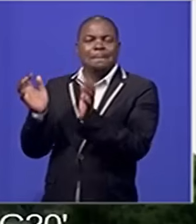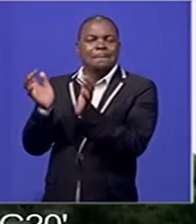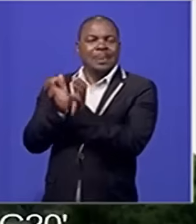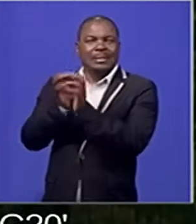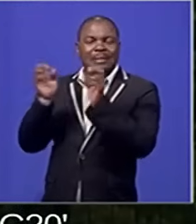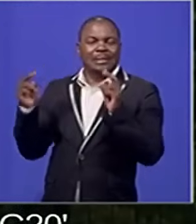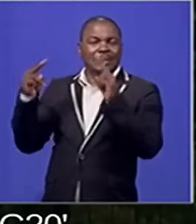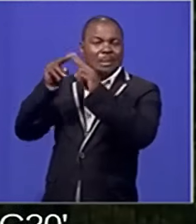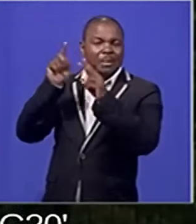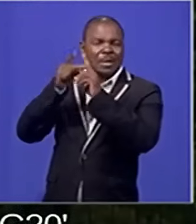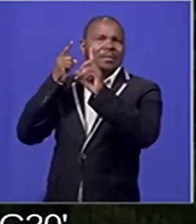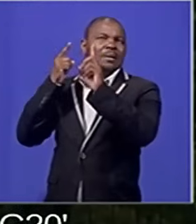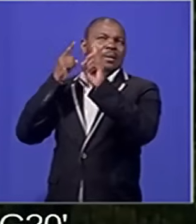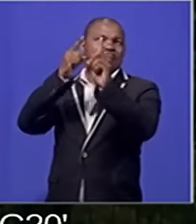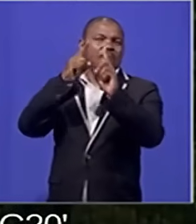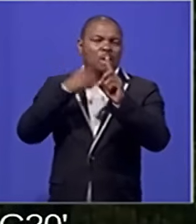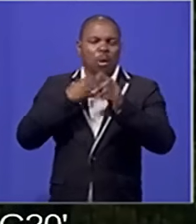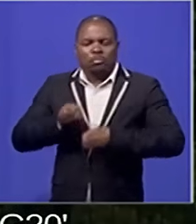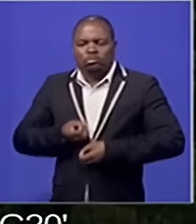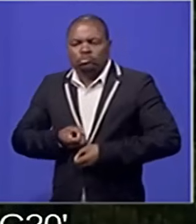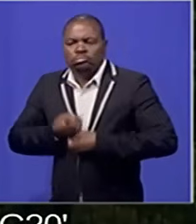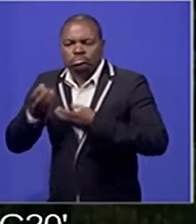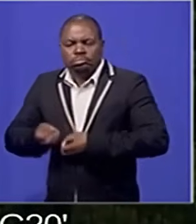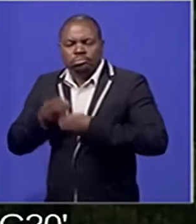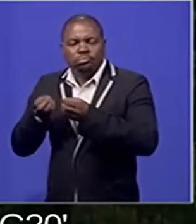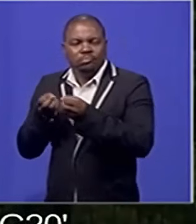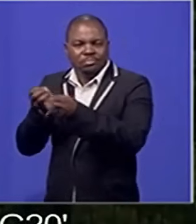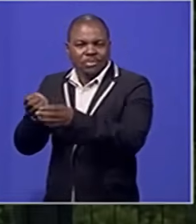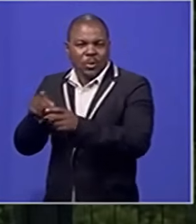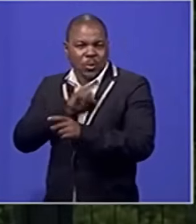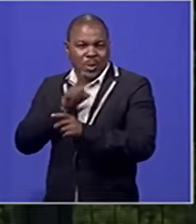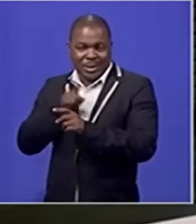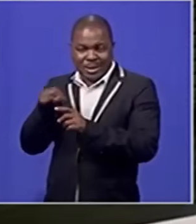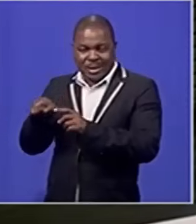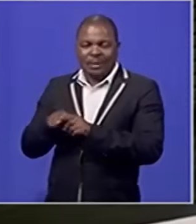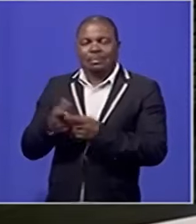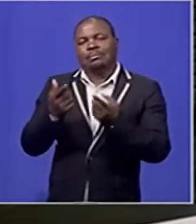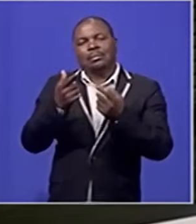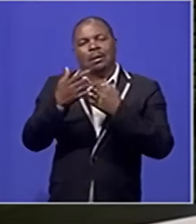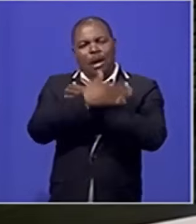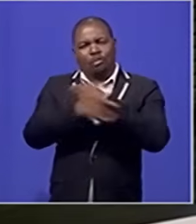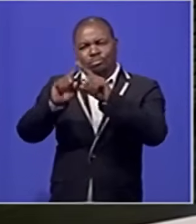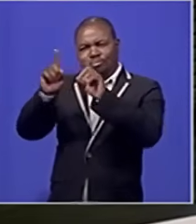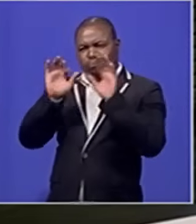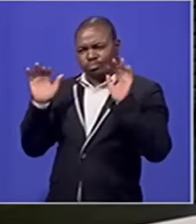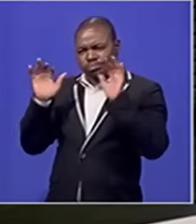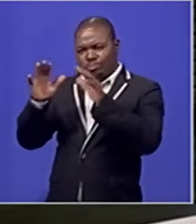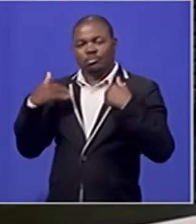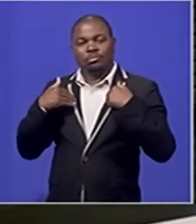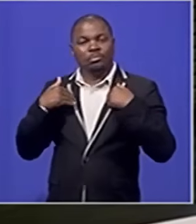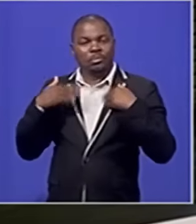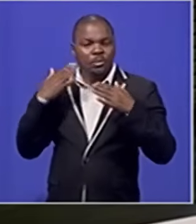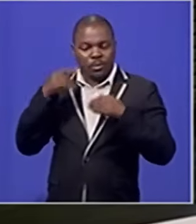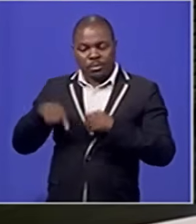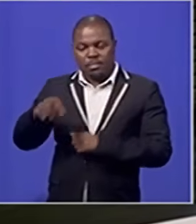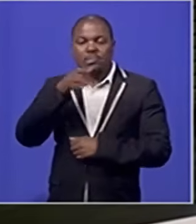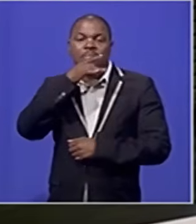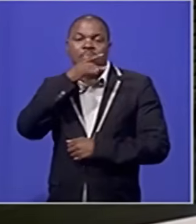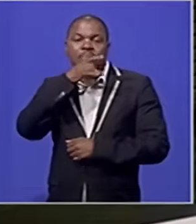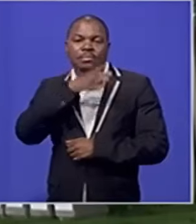maikemišetšo magolo e le go ntšha sa mafatlheng a bona kudu ge seboka se sa dinaga maloko se thagoga ka mokibelo. Ke